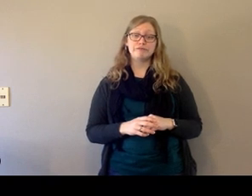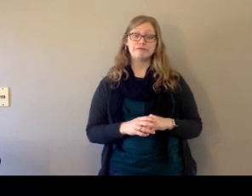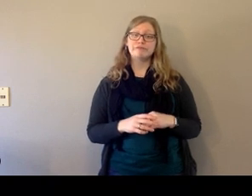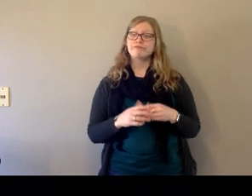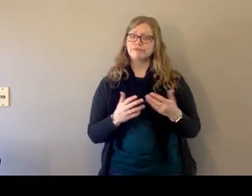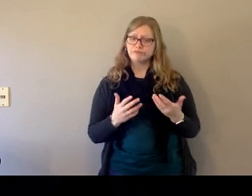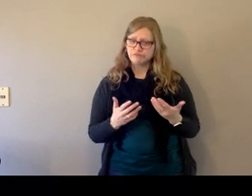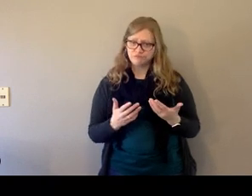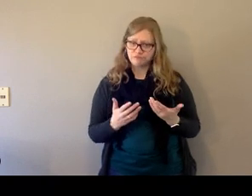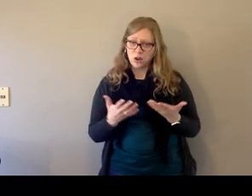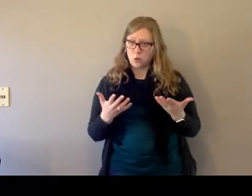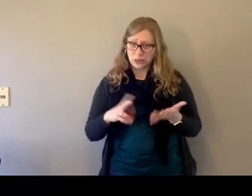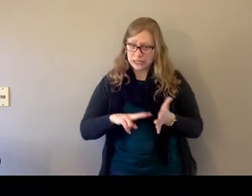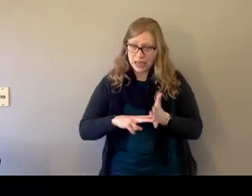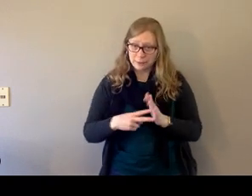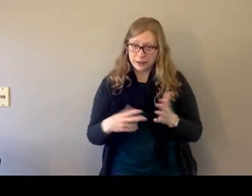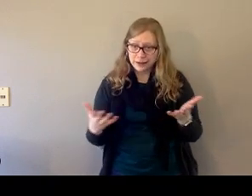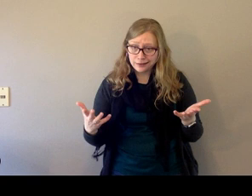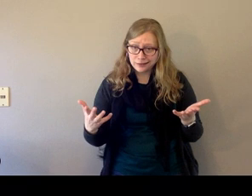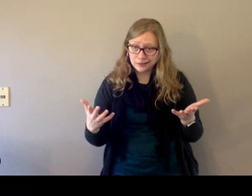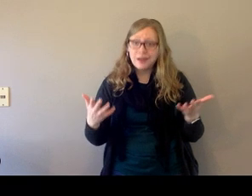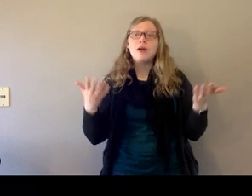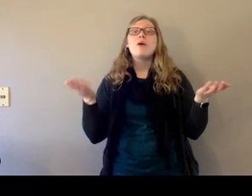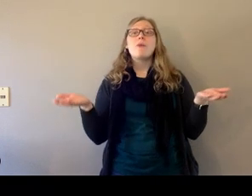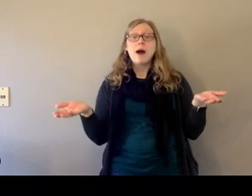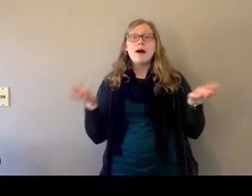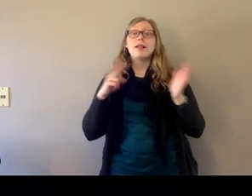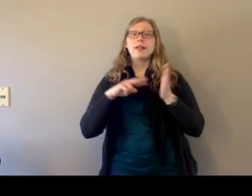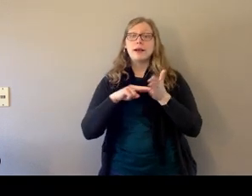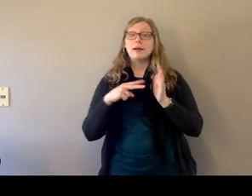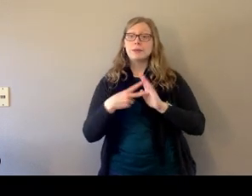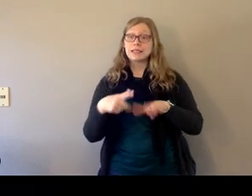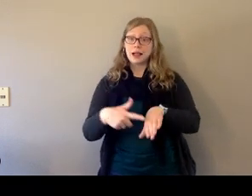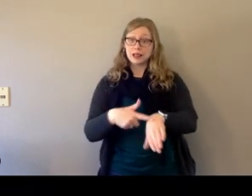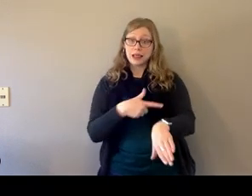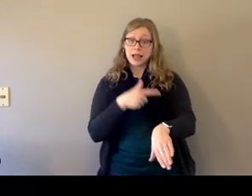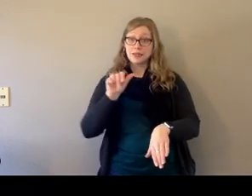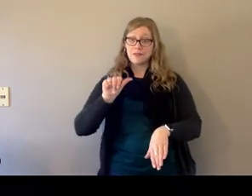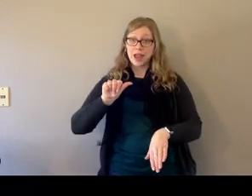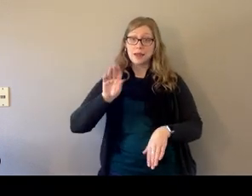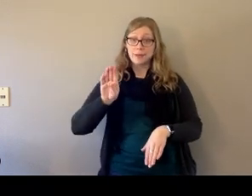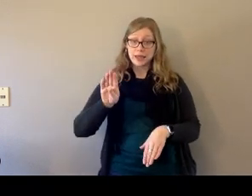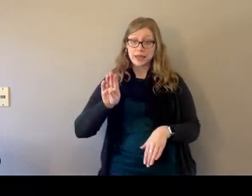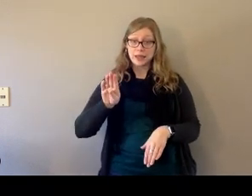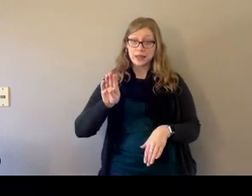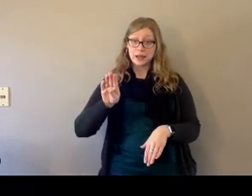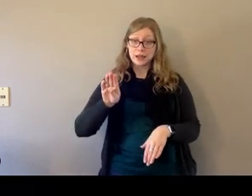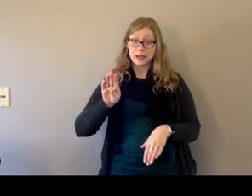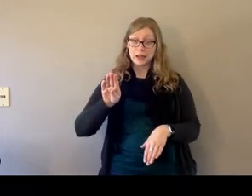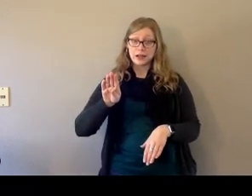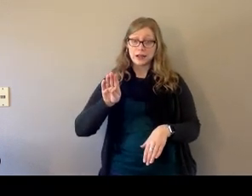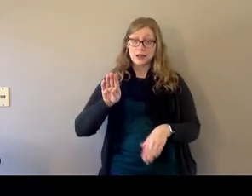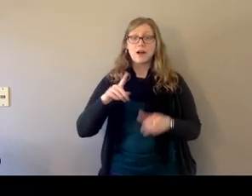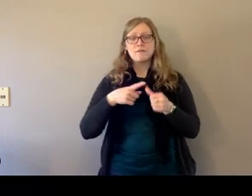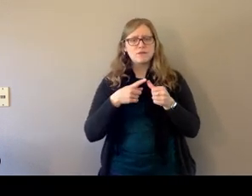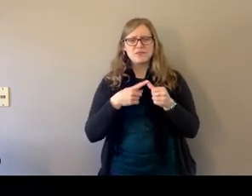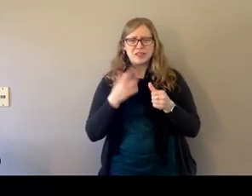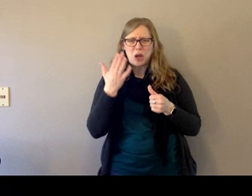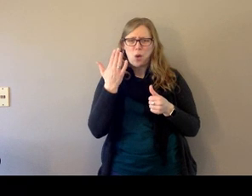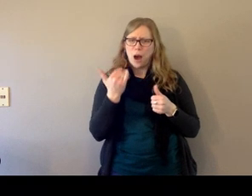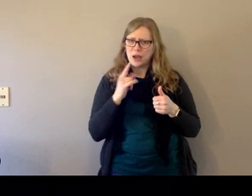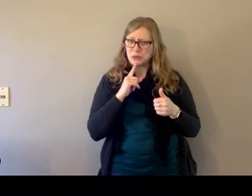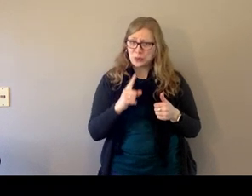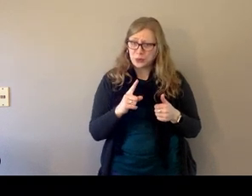And what does that mean? Well, that means the length AB, and well, actually, why? First of all, why is that